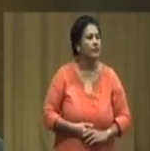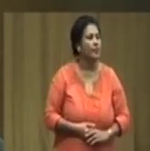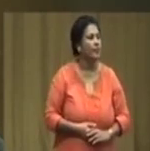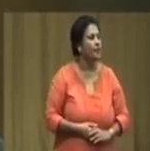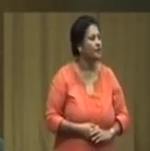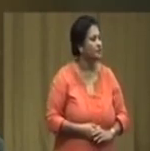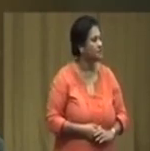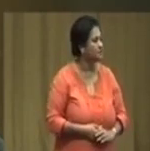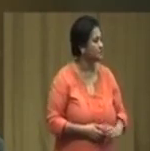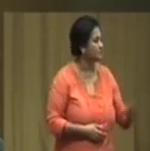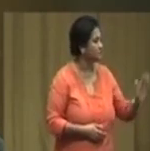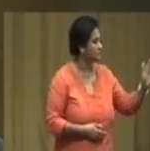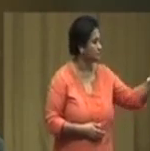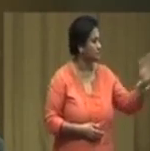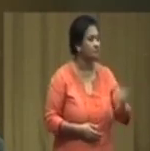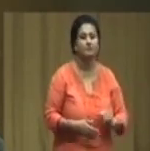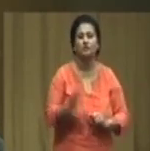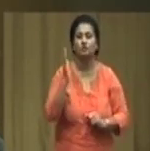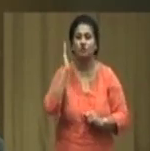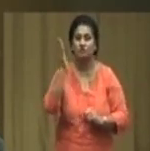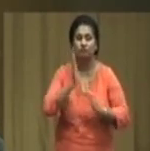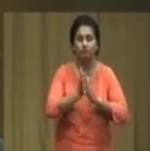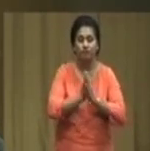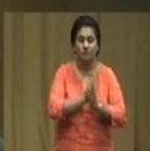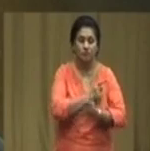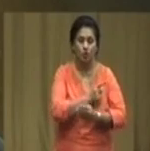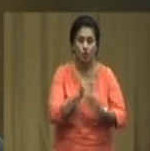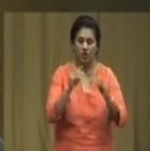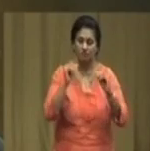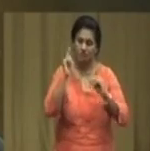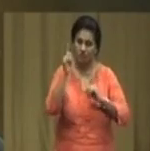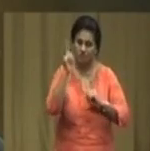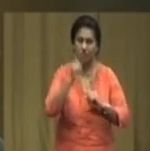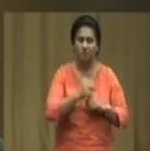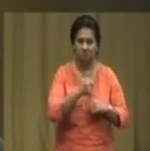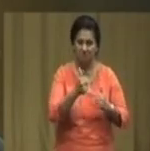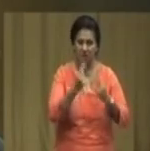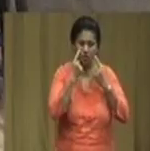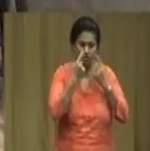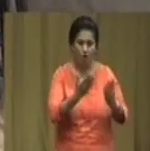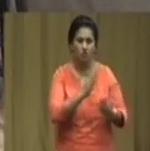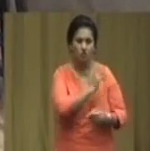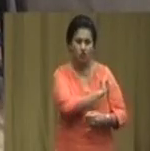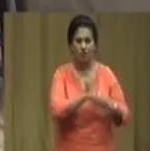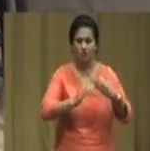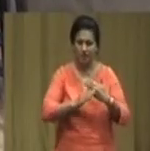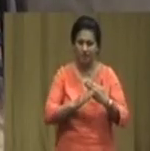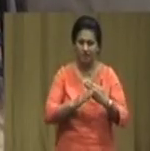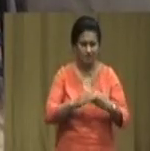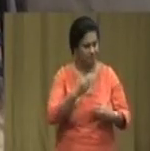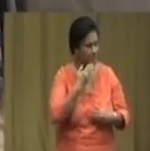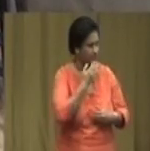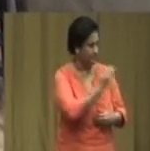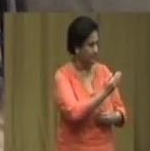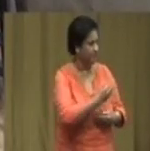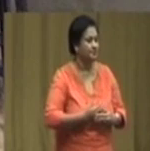Rugovar, I must say your passion as an educator is very evident in the work that you're doing. So thank you for that.